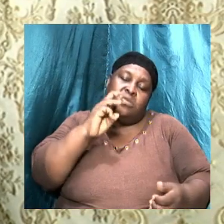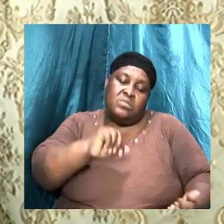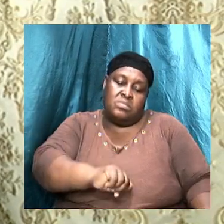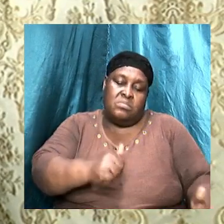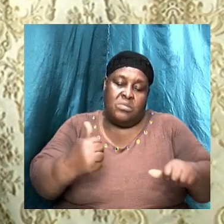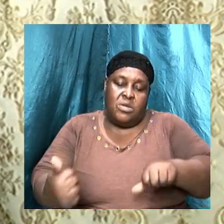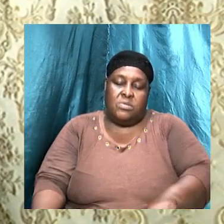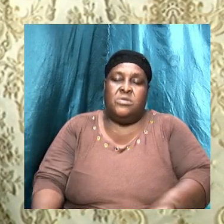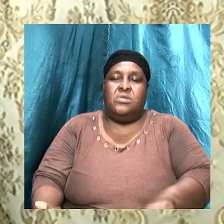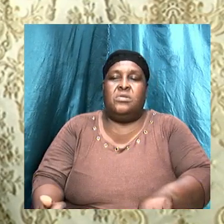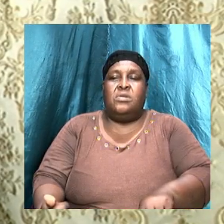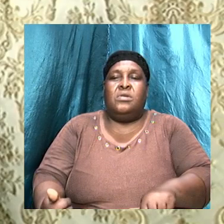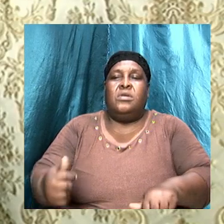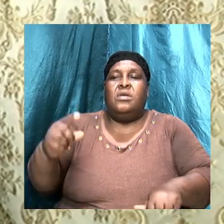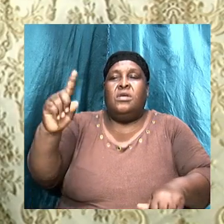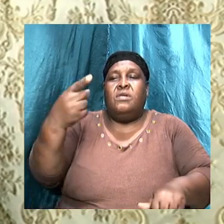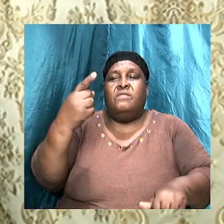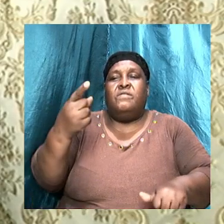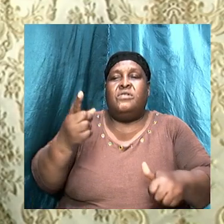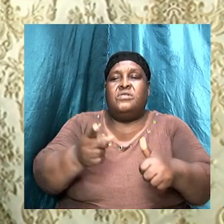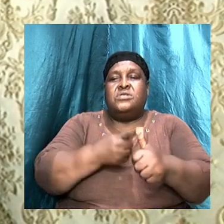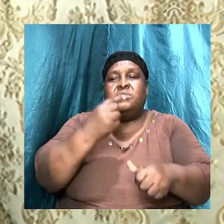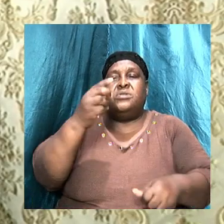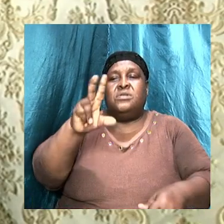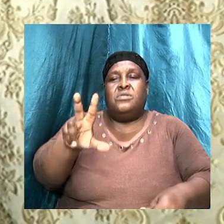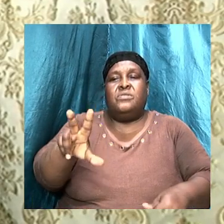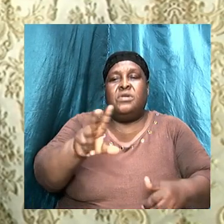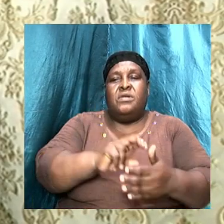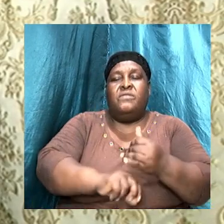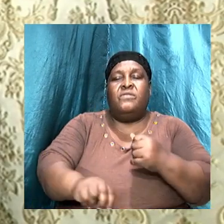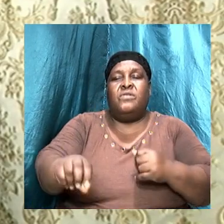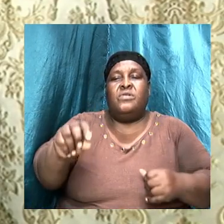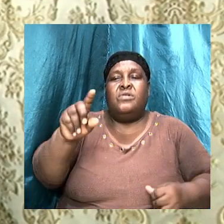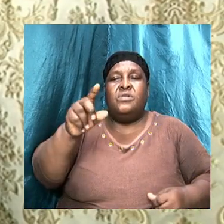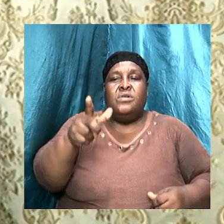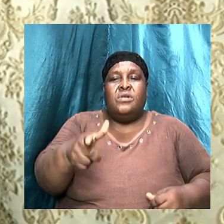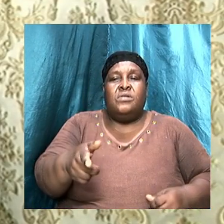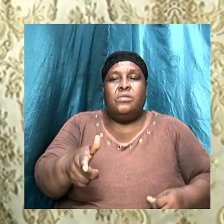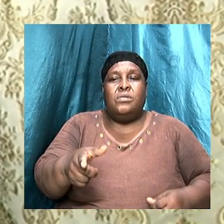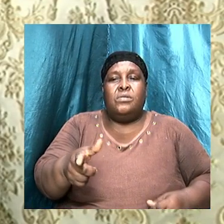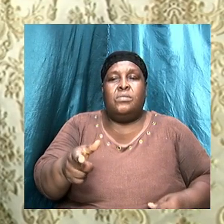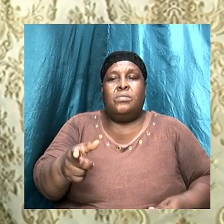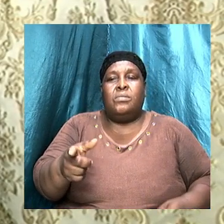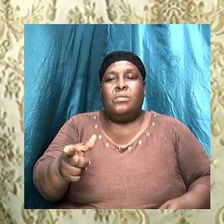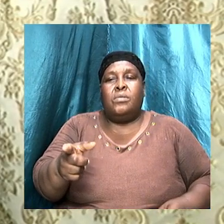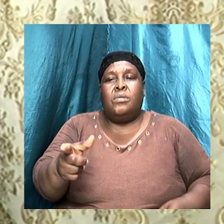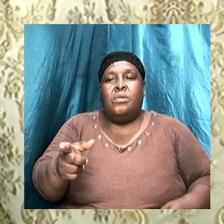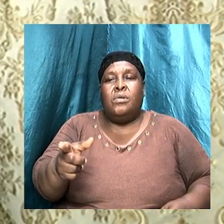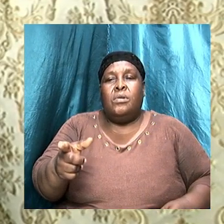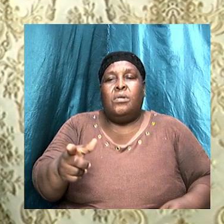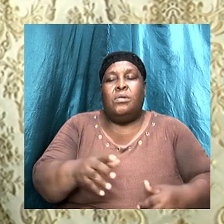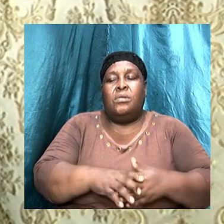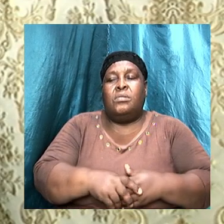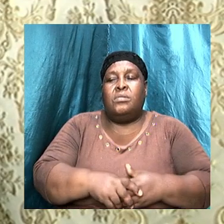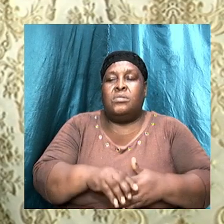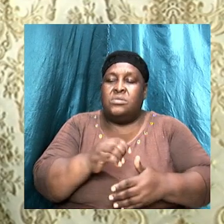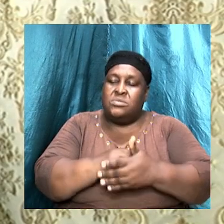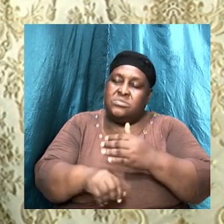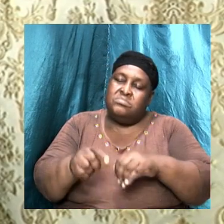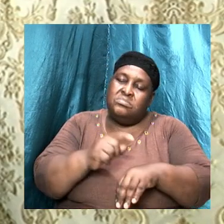1 Peter 3 verses 21, which sometimes were